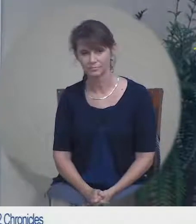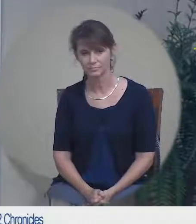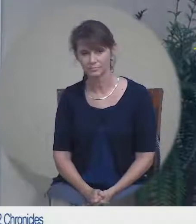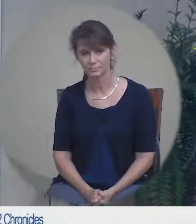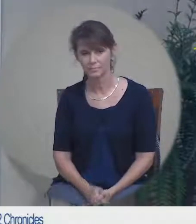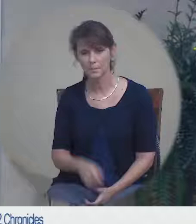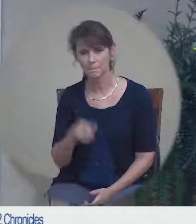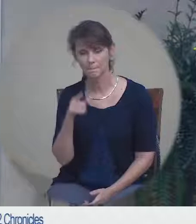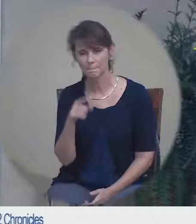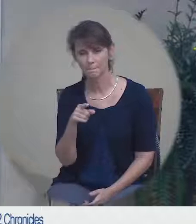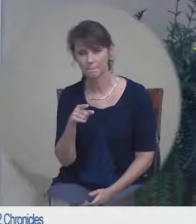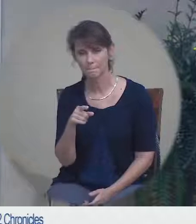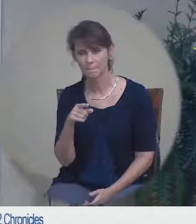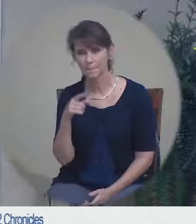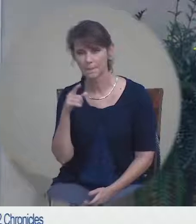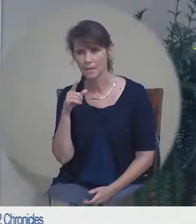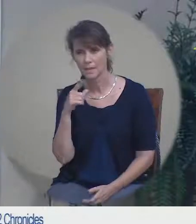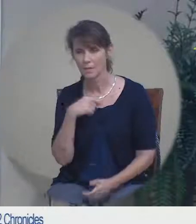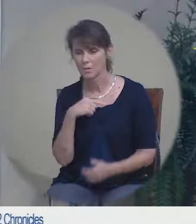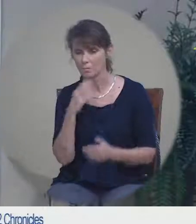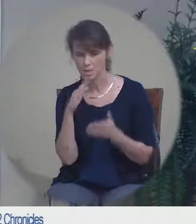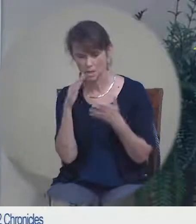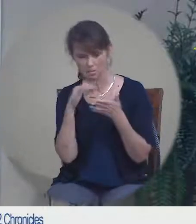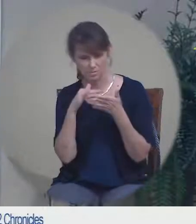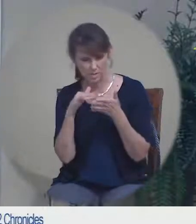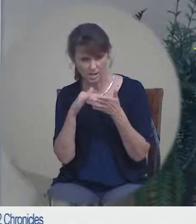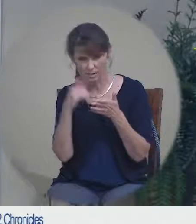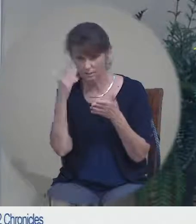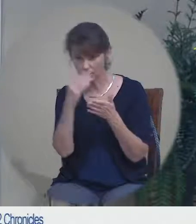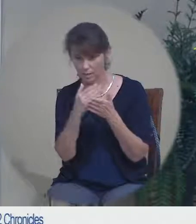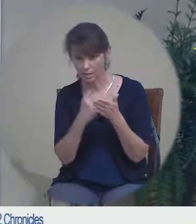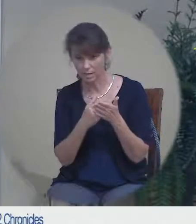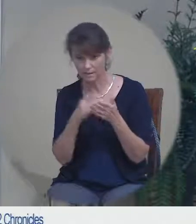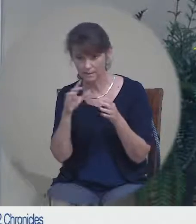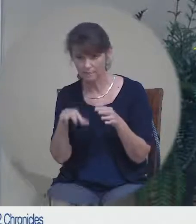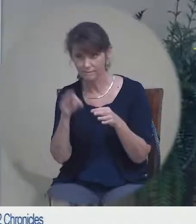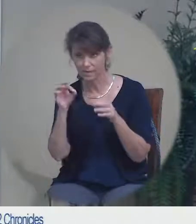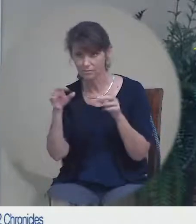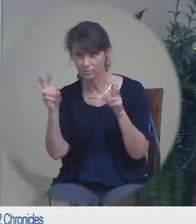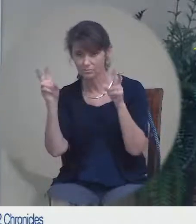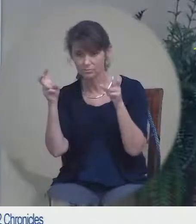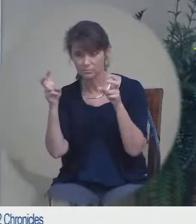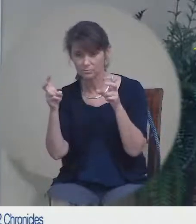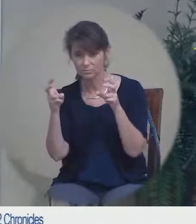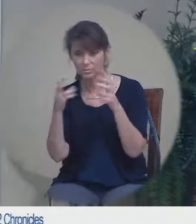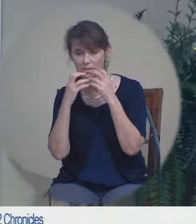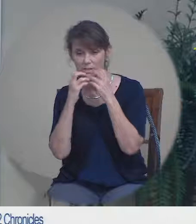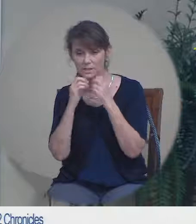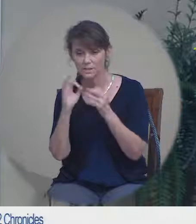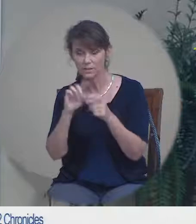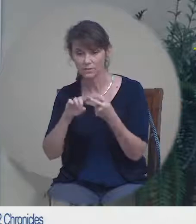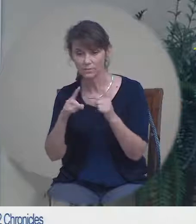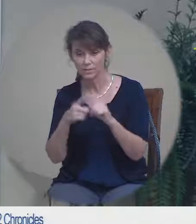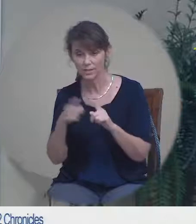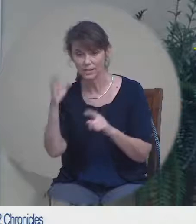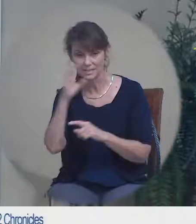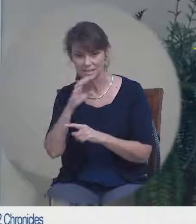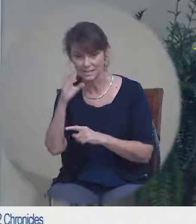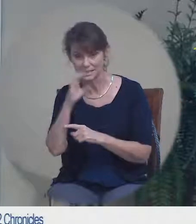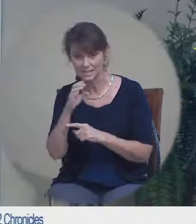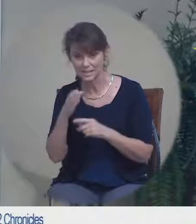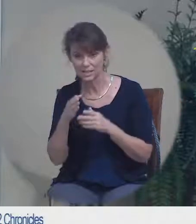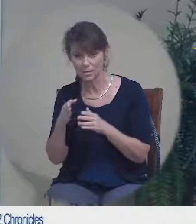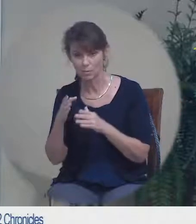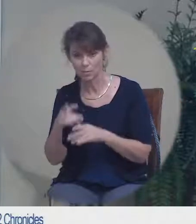ran across this quote in kind of preparing this lesson. It said this: "Dear friends, let us seek so to live that even ungodly men